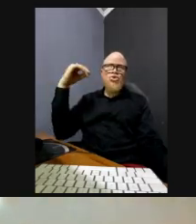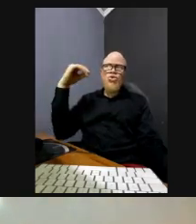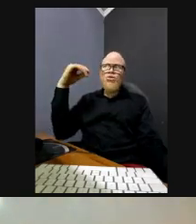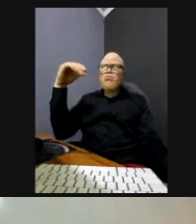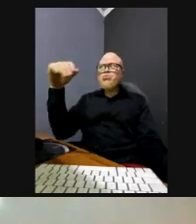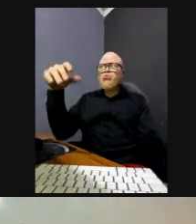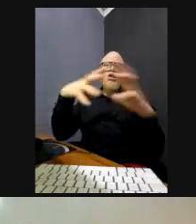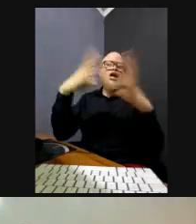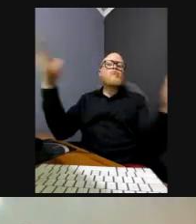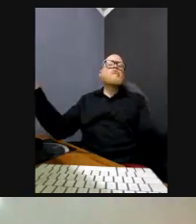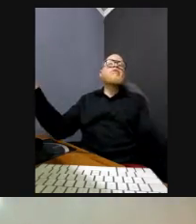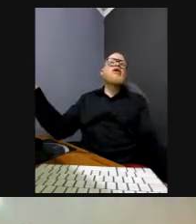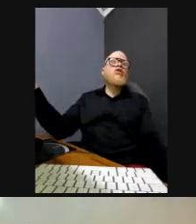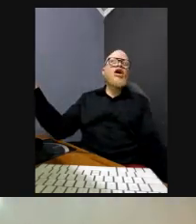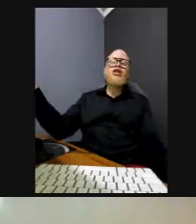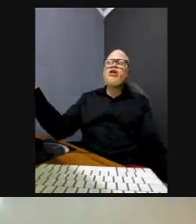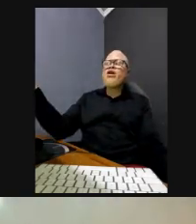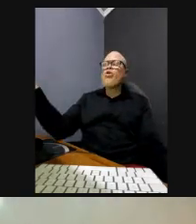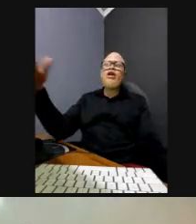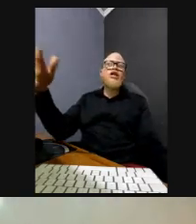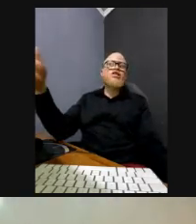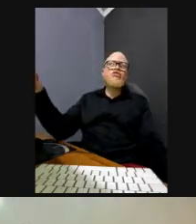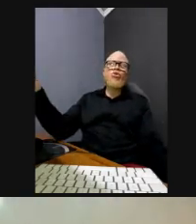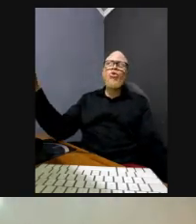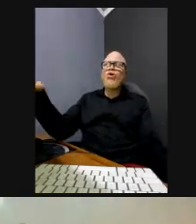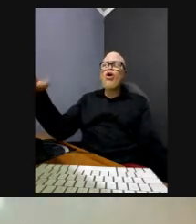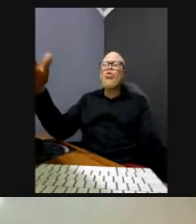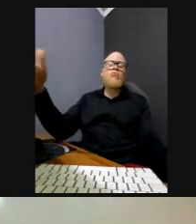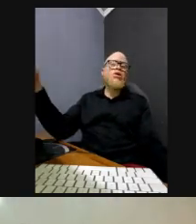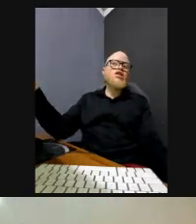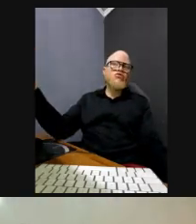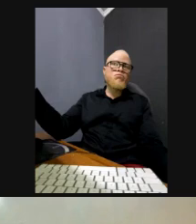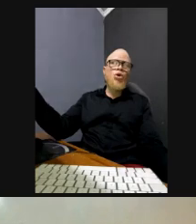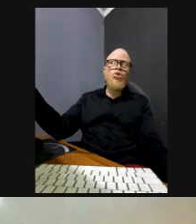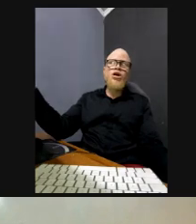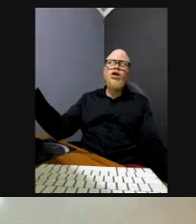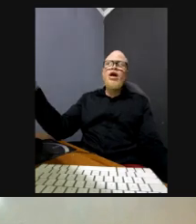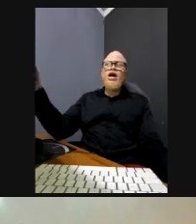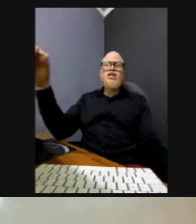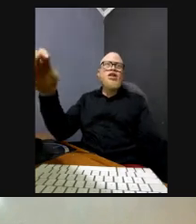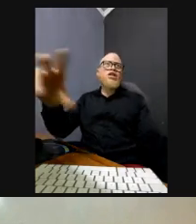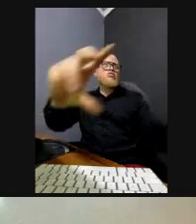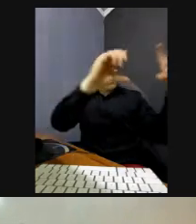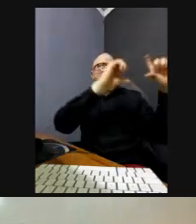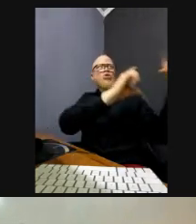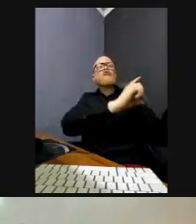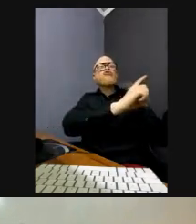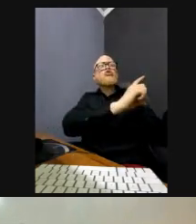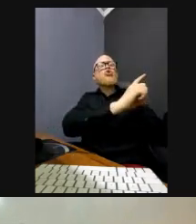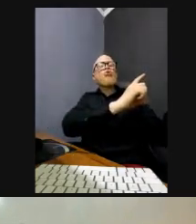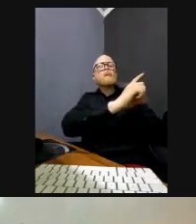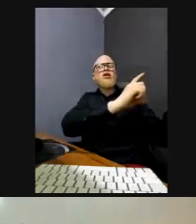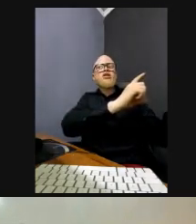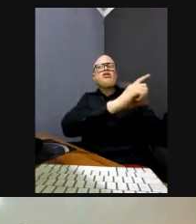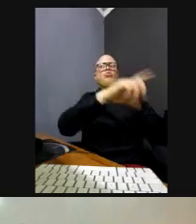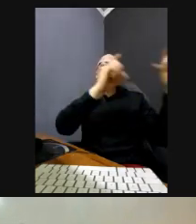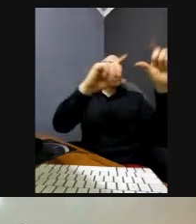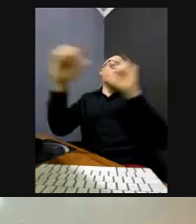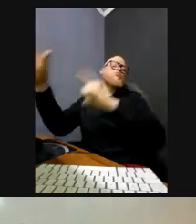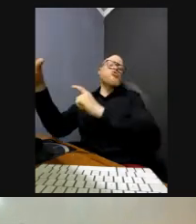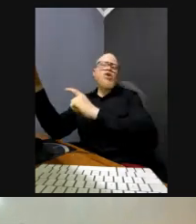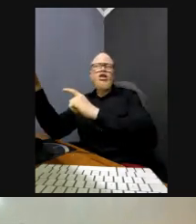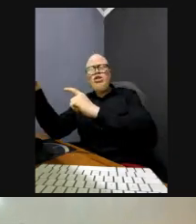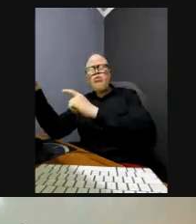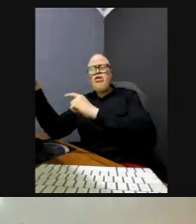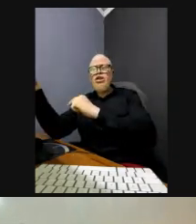particular person, and probably write a collective or a collaborative blog and say that out of this comment, we